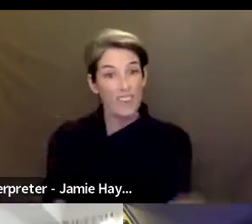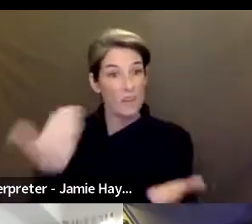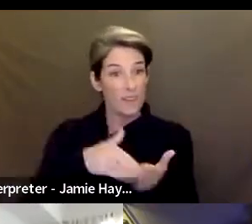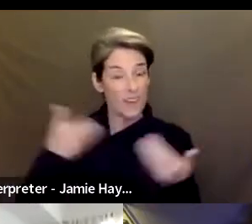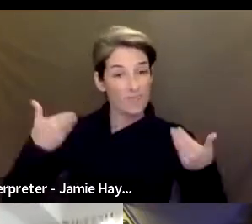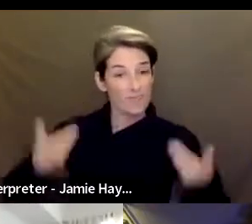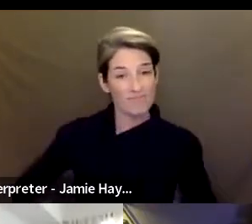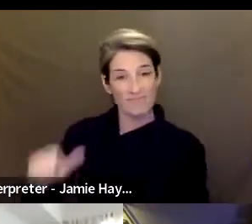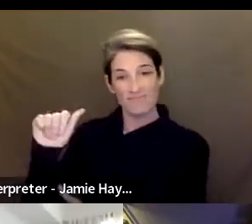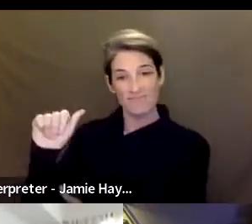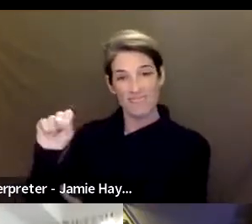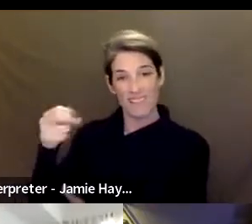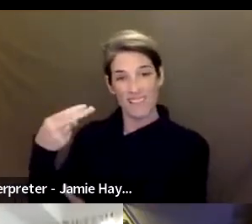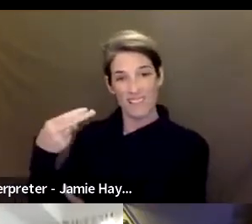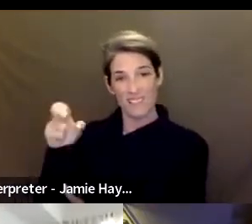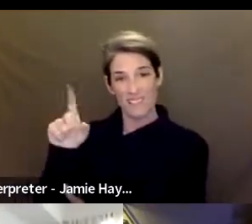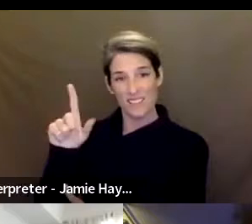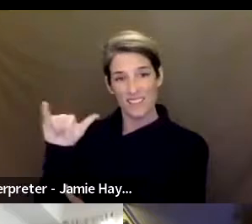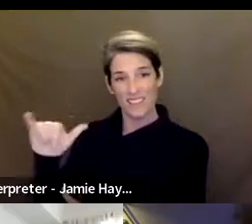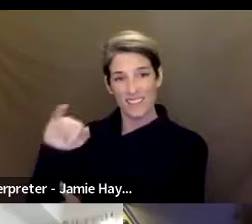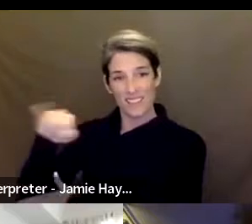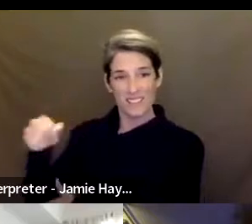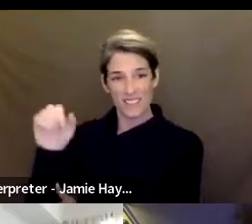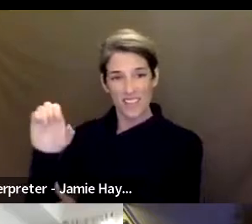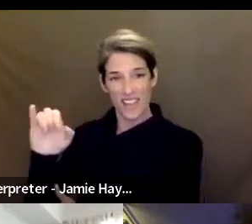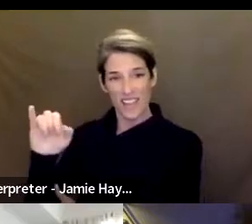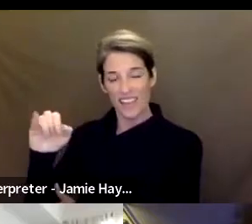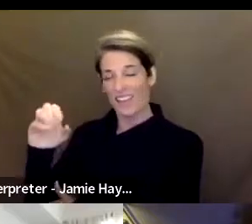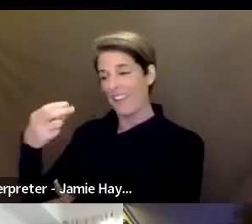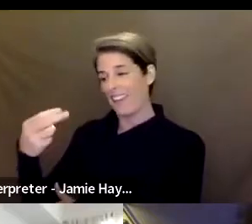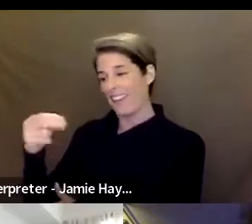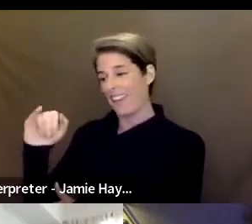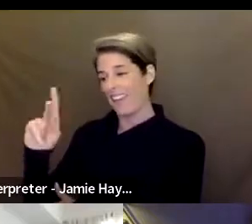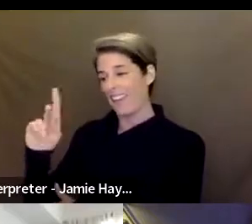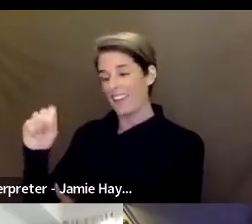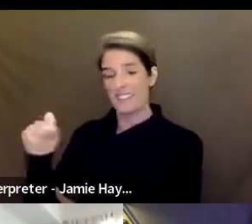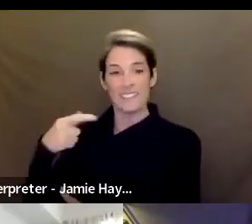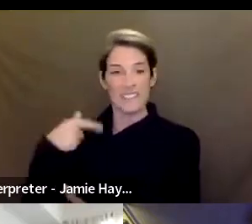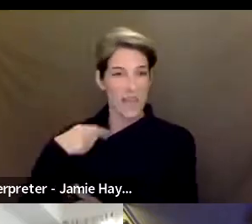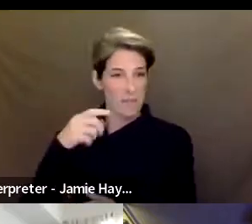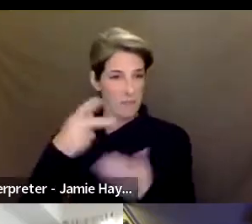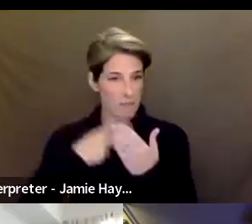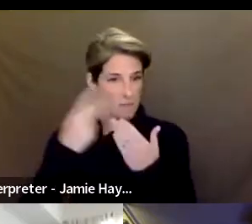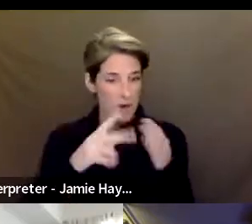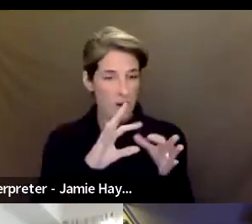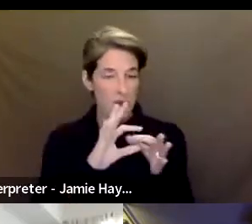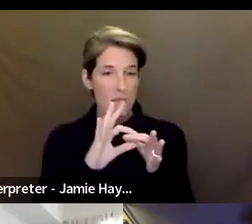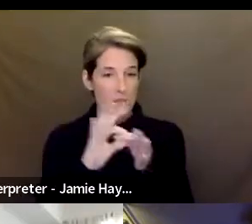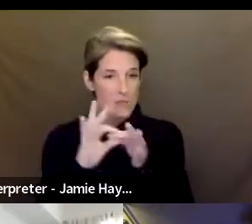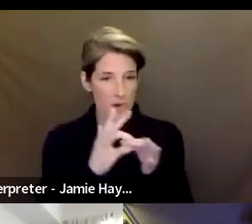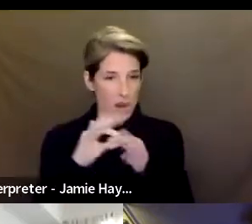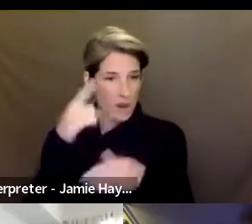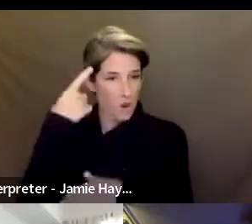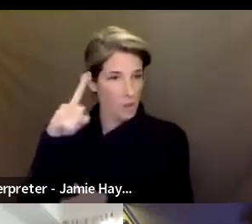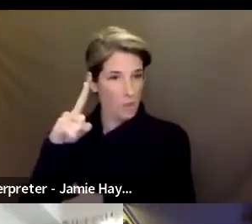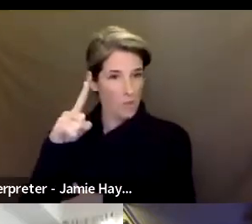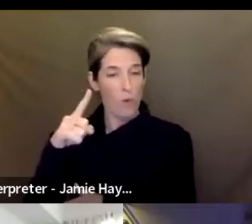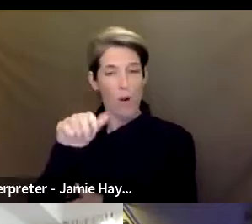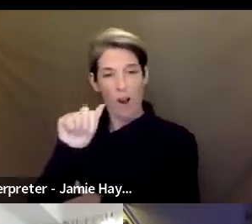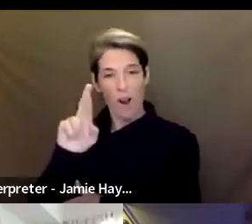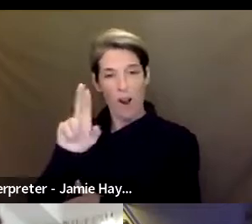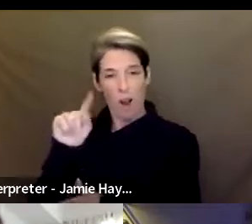name is Ashley J. Hicks. I am a programs coordinator with A.R.T New York. My pronouns are she, her, hers.